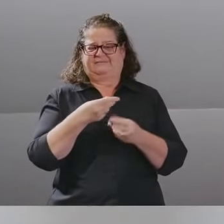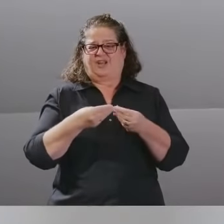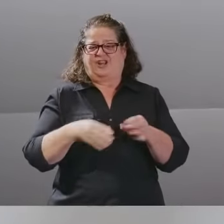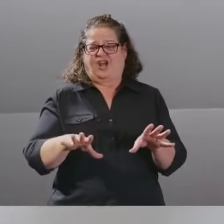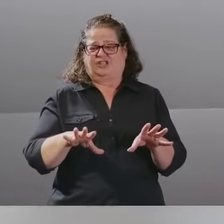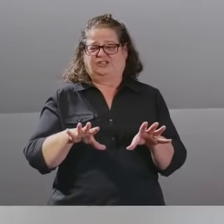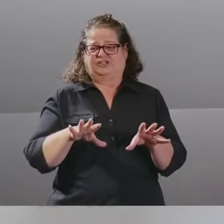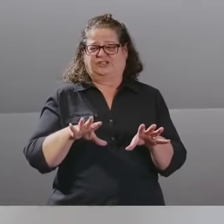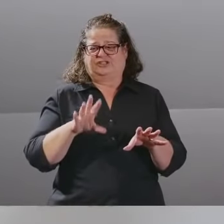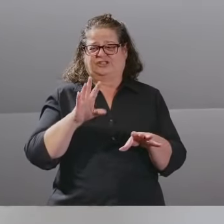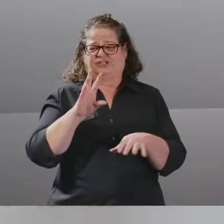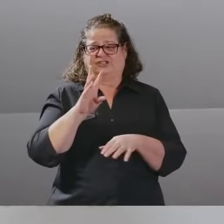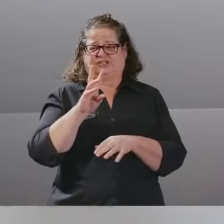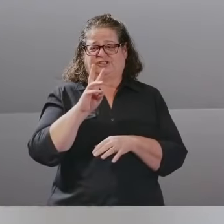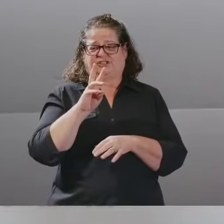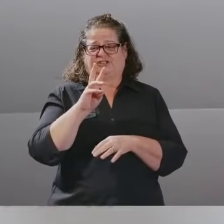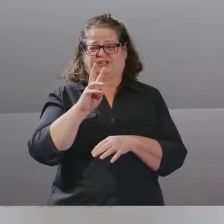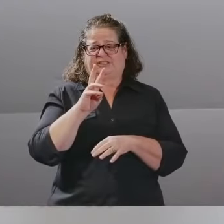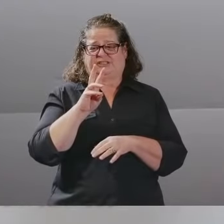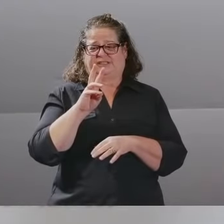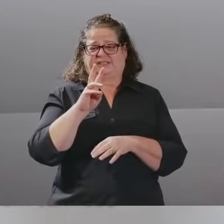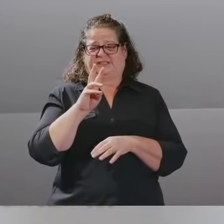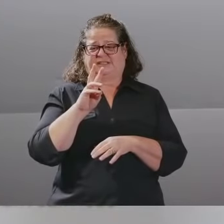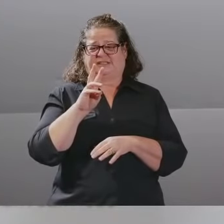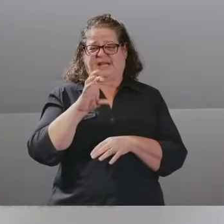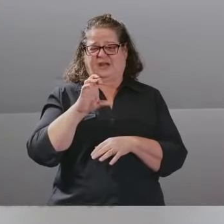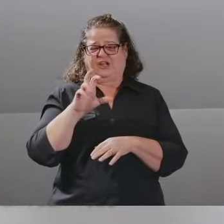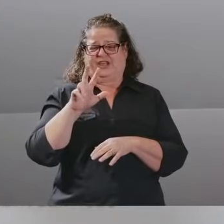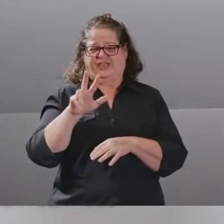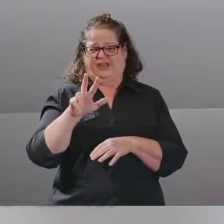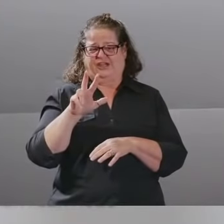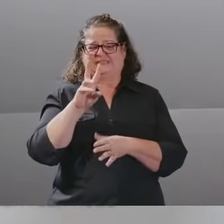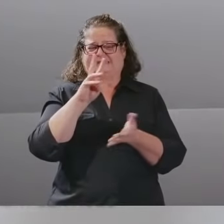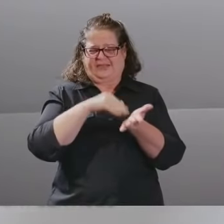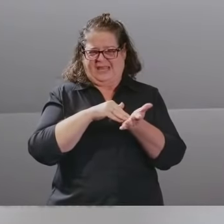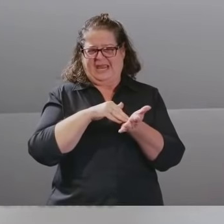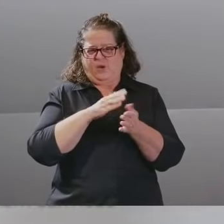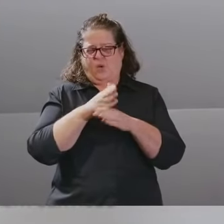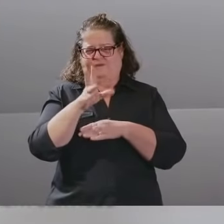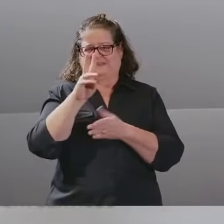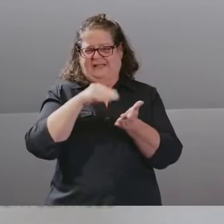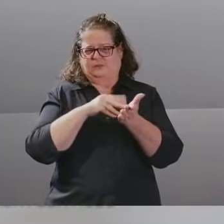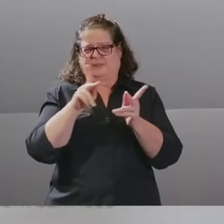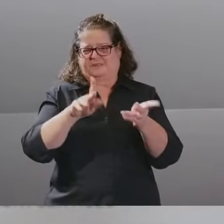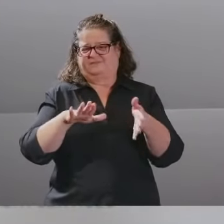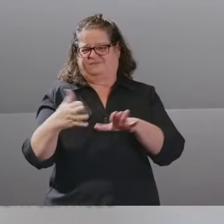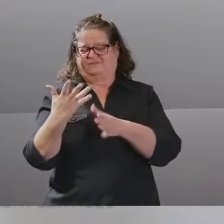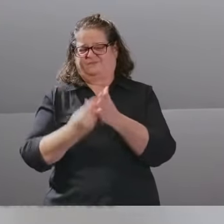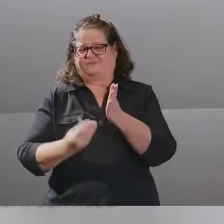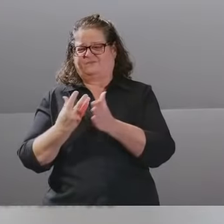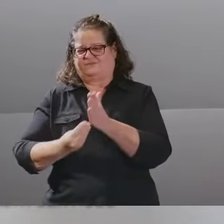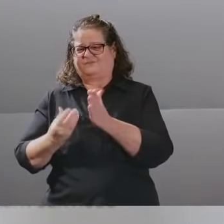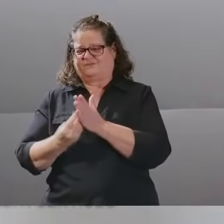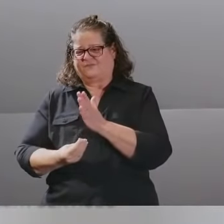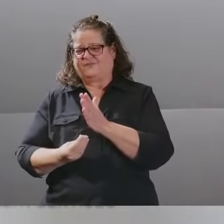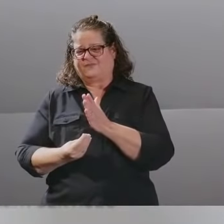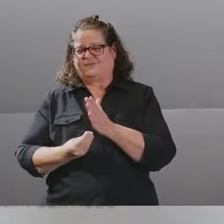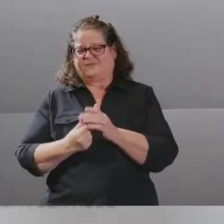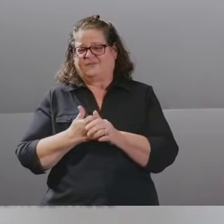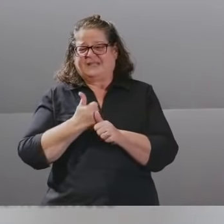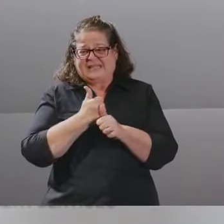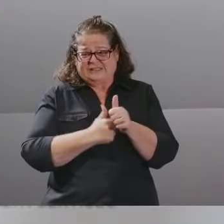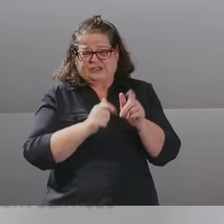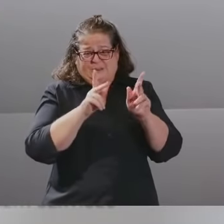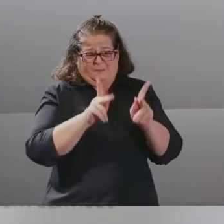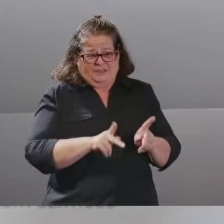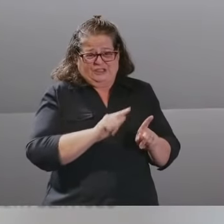6,365 individuals to COVID-19 in the state of Arizona. Each one is an Arizonan. And I'd ask